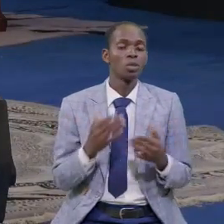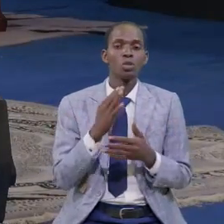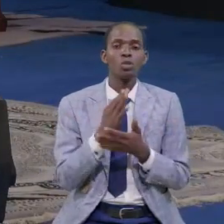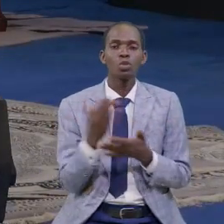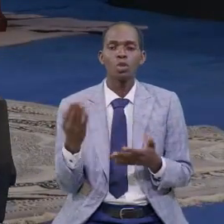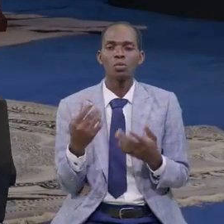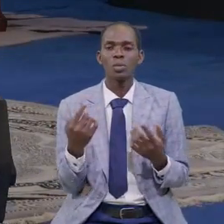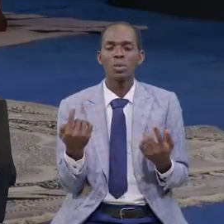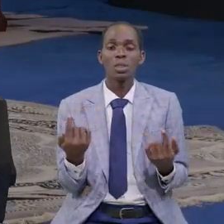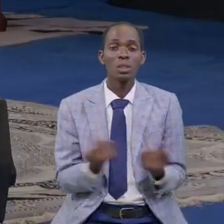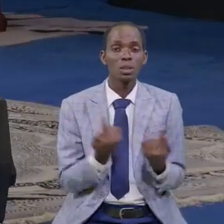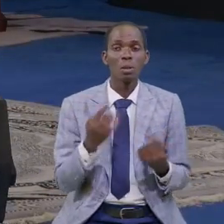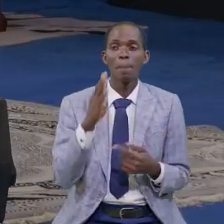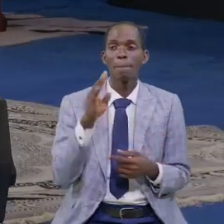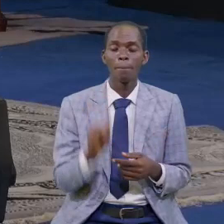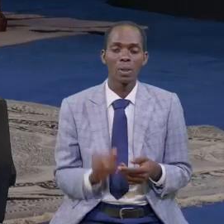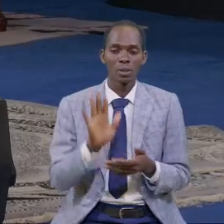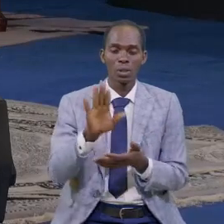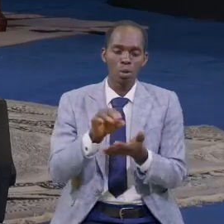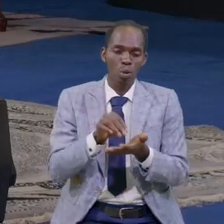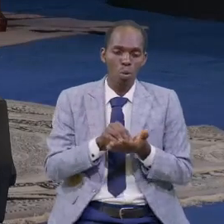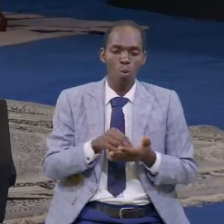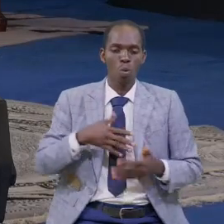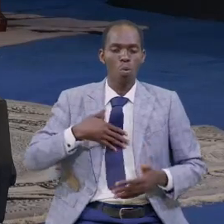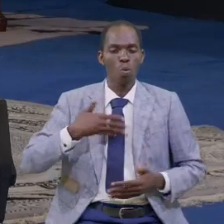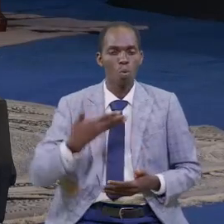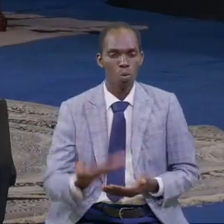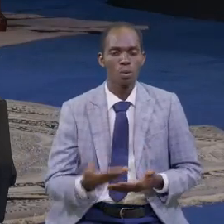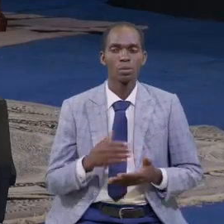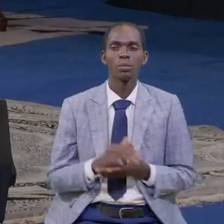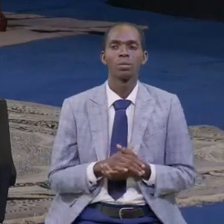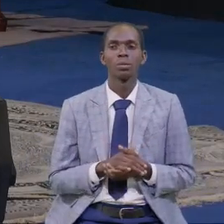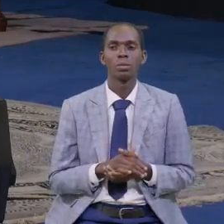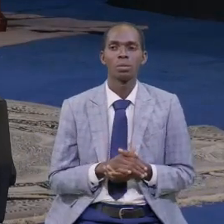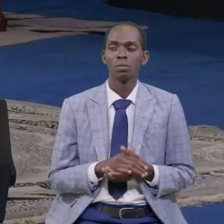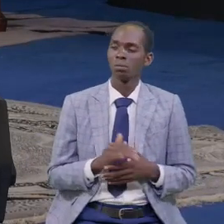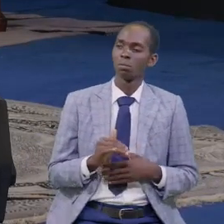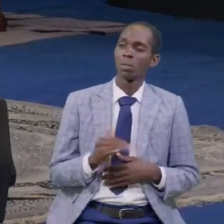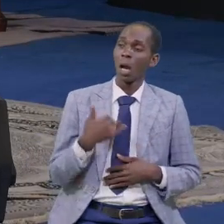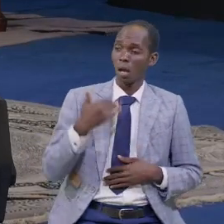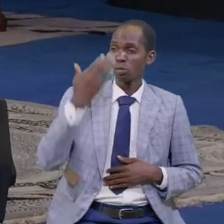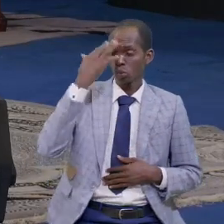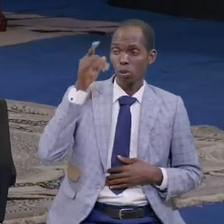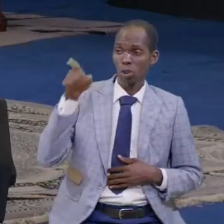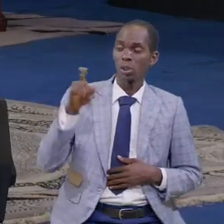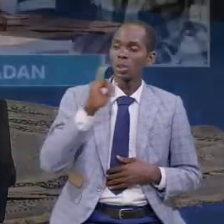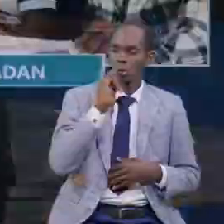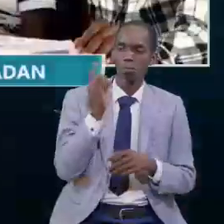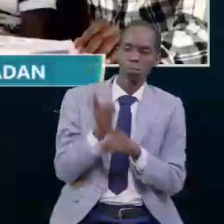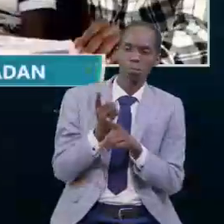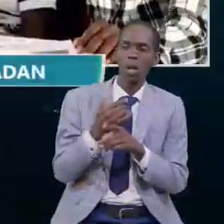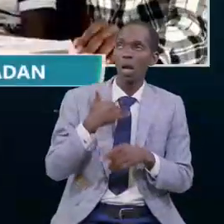by their will to say, I know that's right. I know God wants that. I